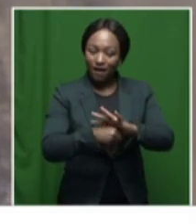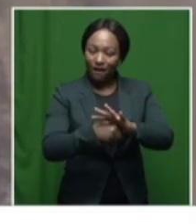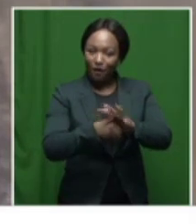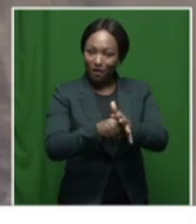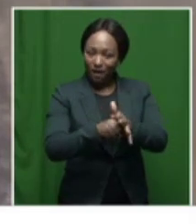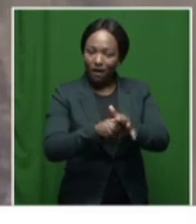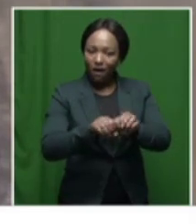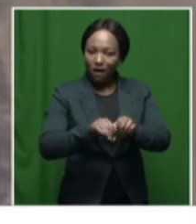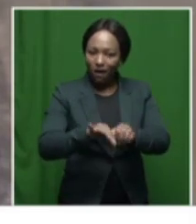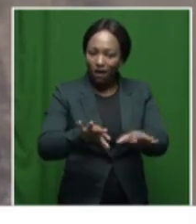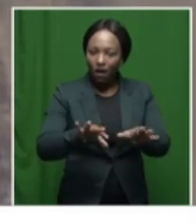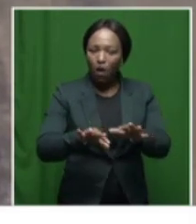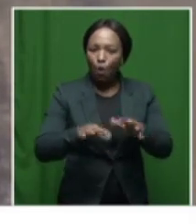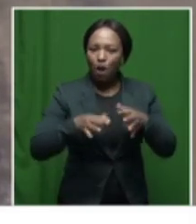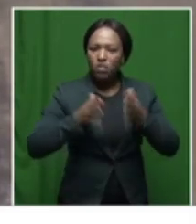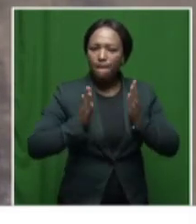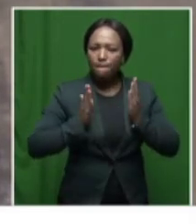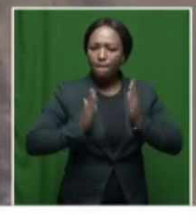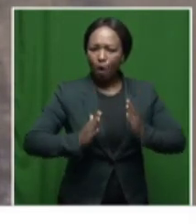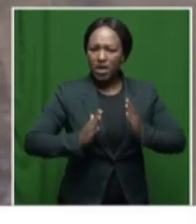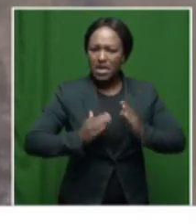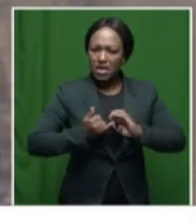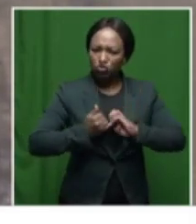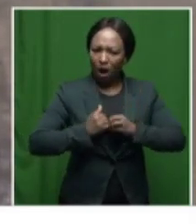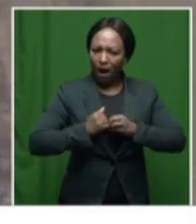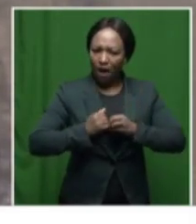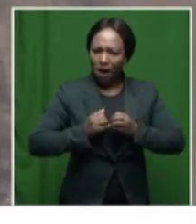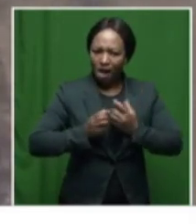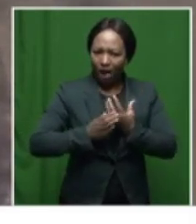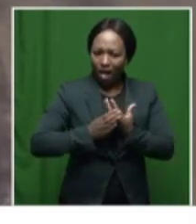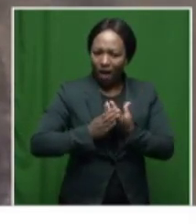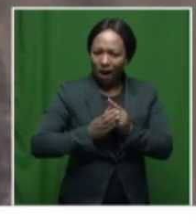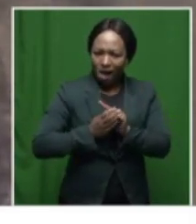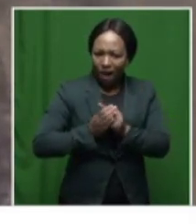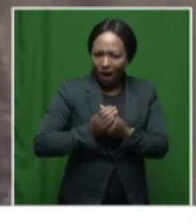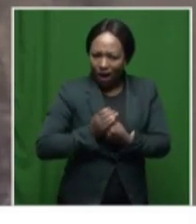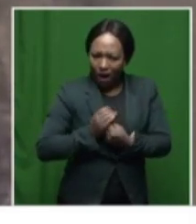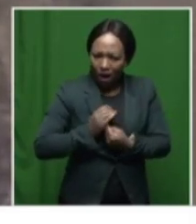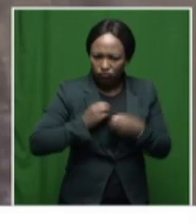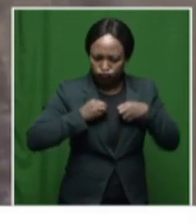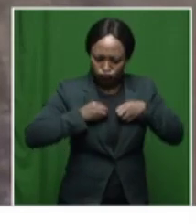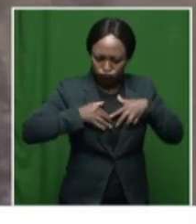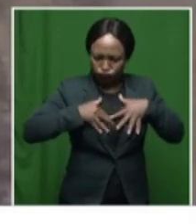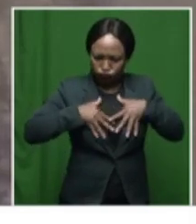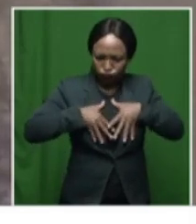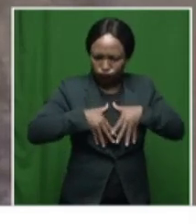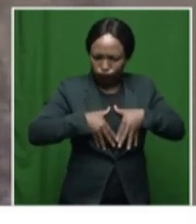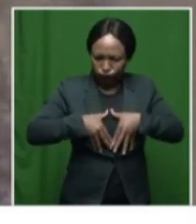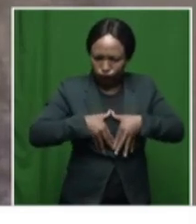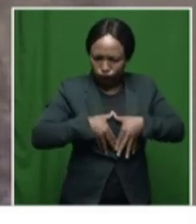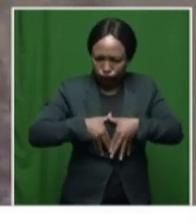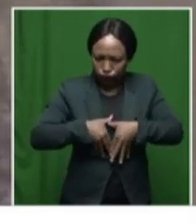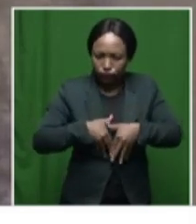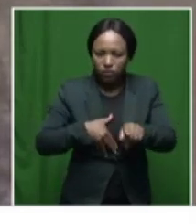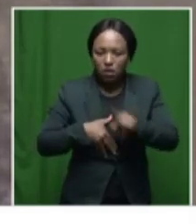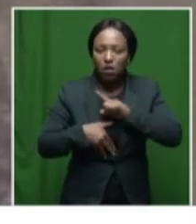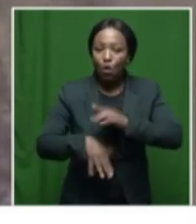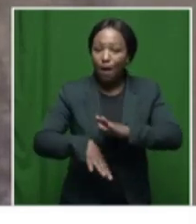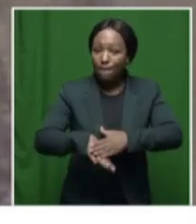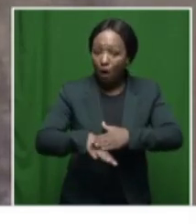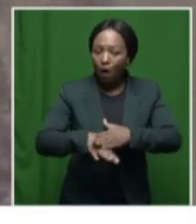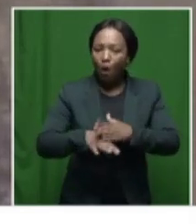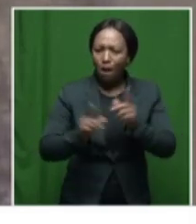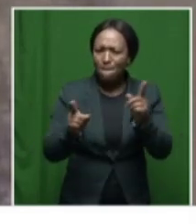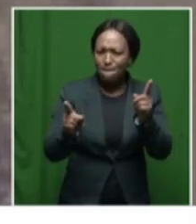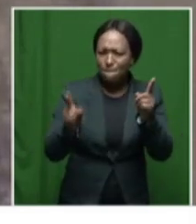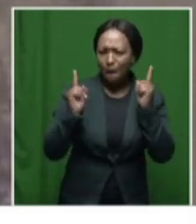does evade our immune system, is trying to evade our immune system. It's going to continuously do. It's also going to continuously becoming more